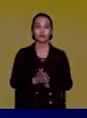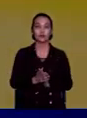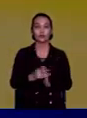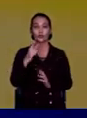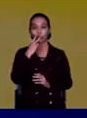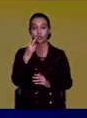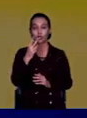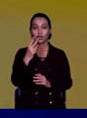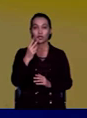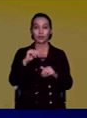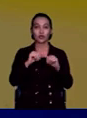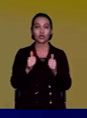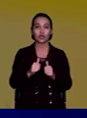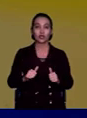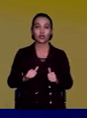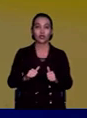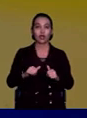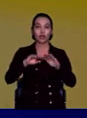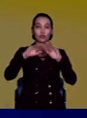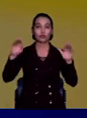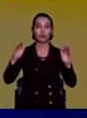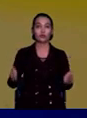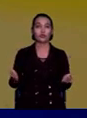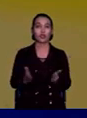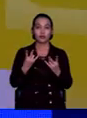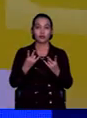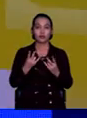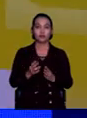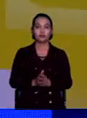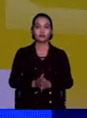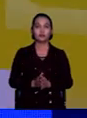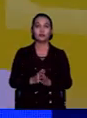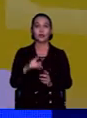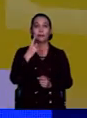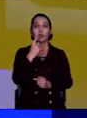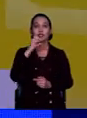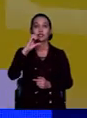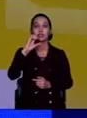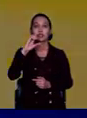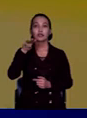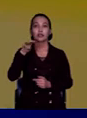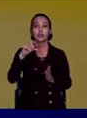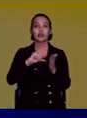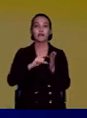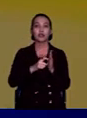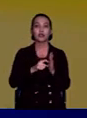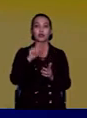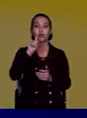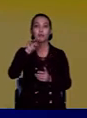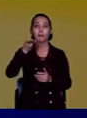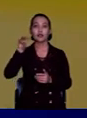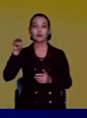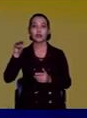turganimizdek, ushbu shaklimizda kvadratning yuzi katta. 1 sm kvadratimiz 100